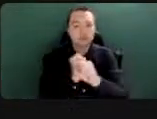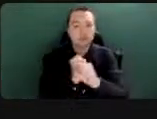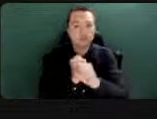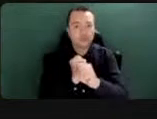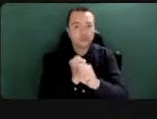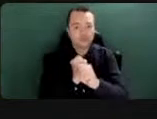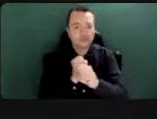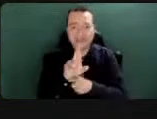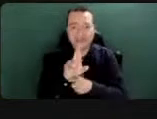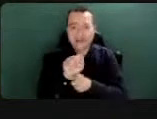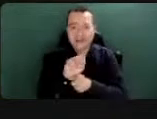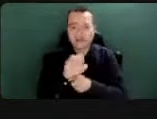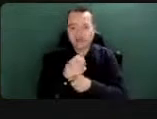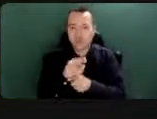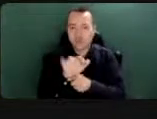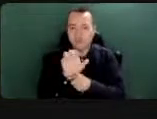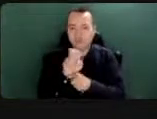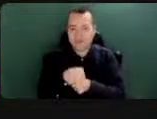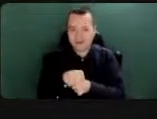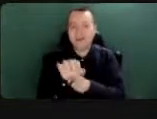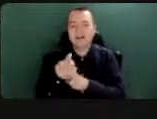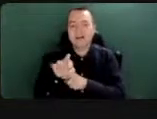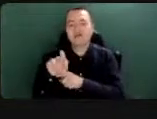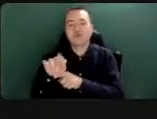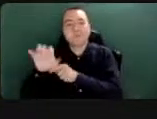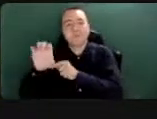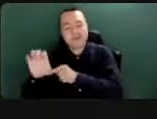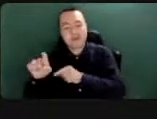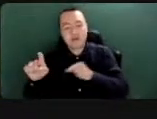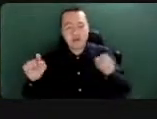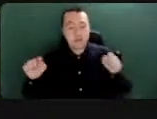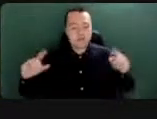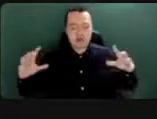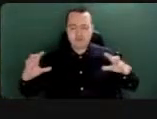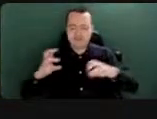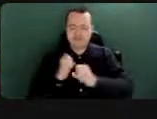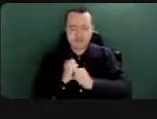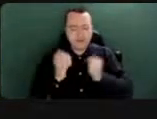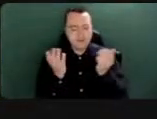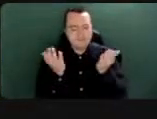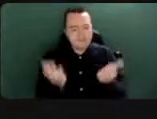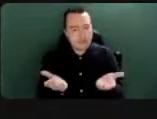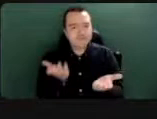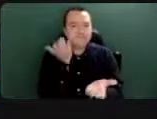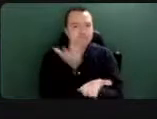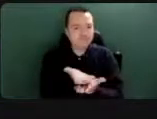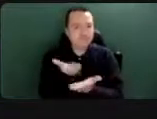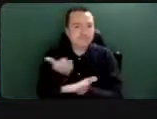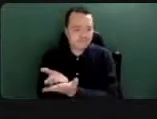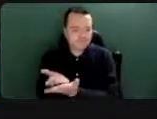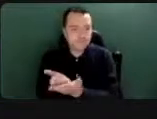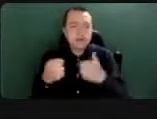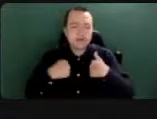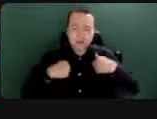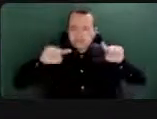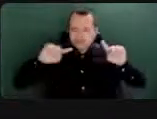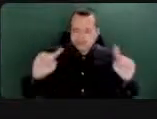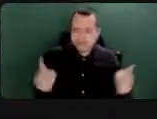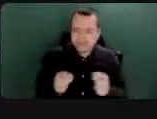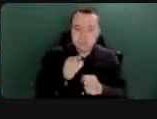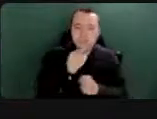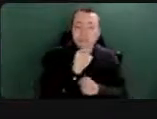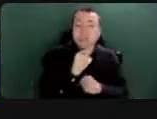a sense of the foundations for what we're so pleased to be able to formally launch today. So identification of the